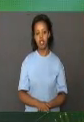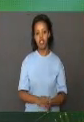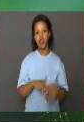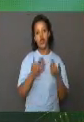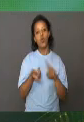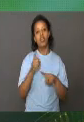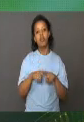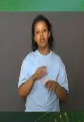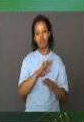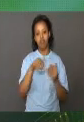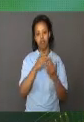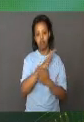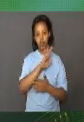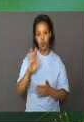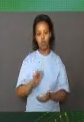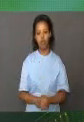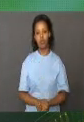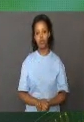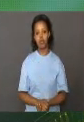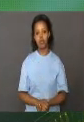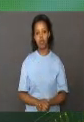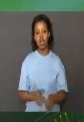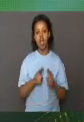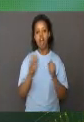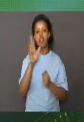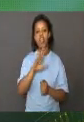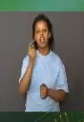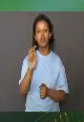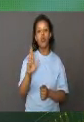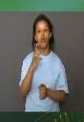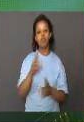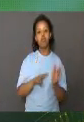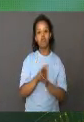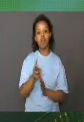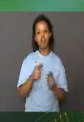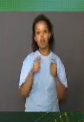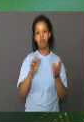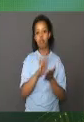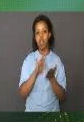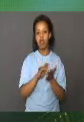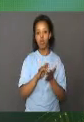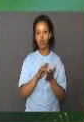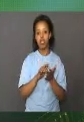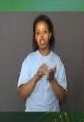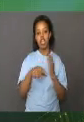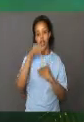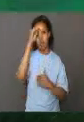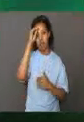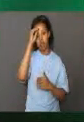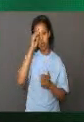Welcome back, everyone. The antiretroviral drugs that we learned about